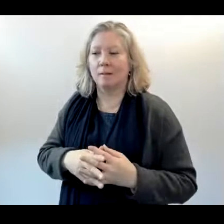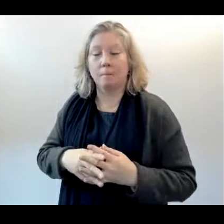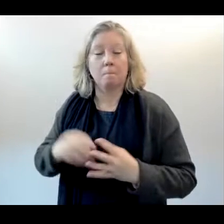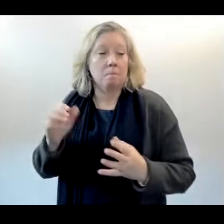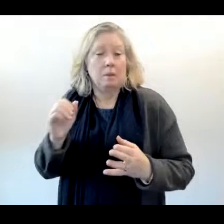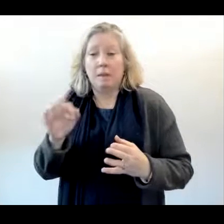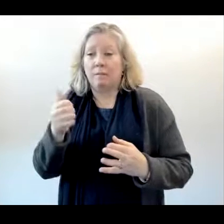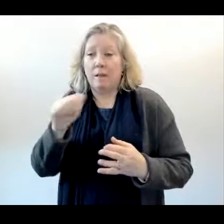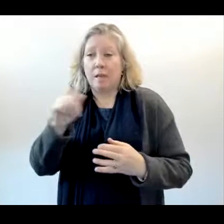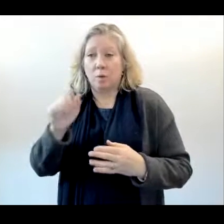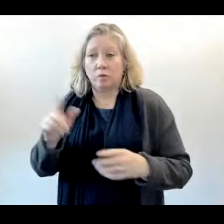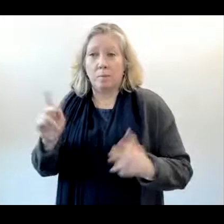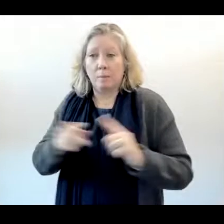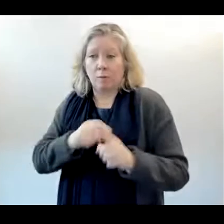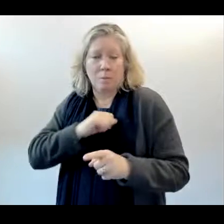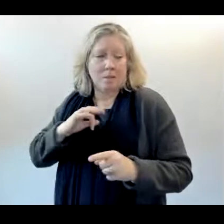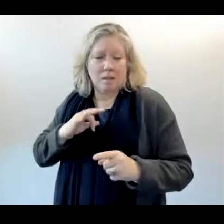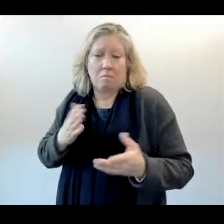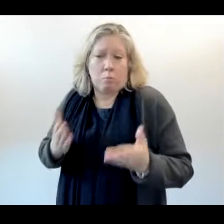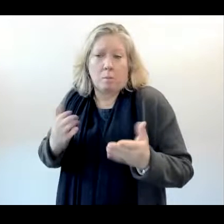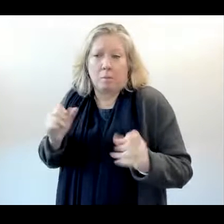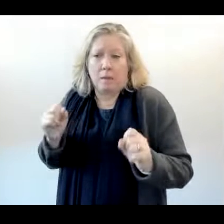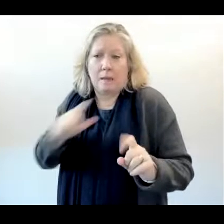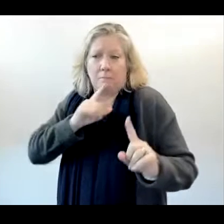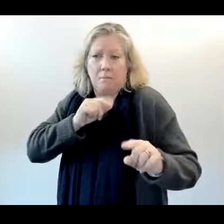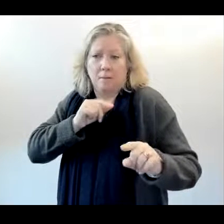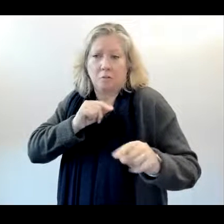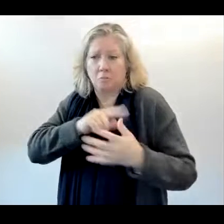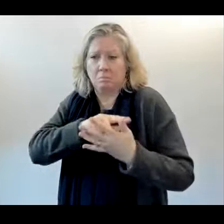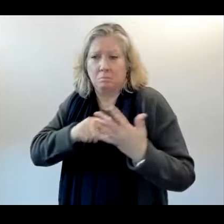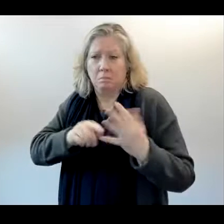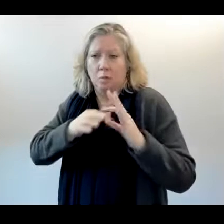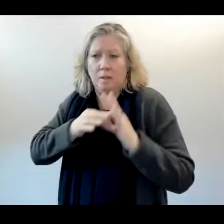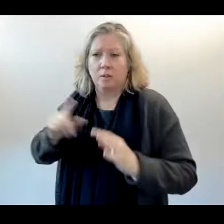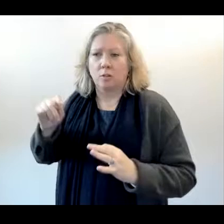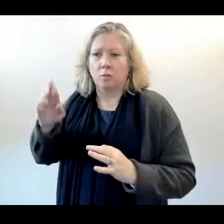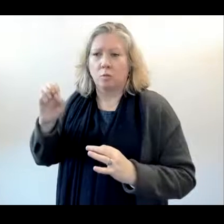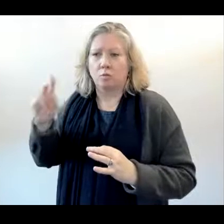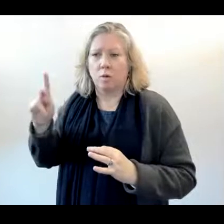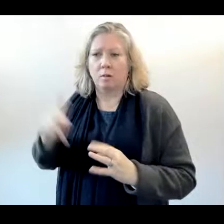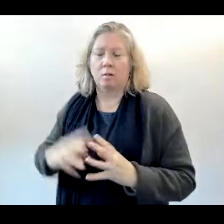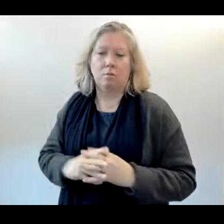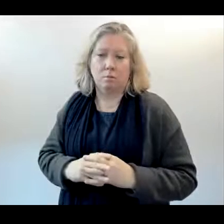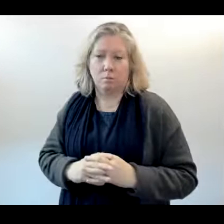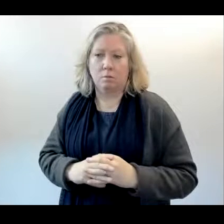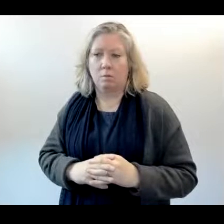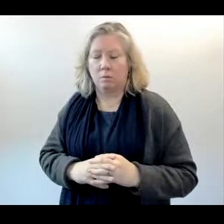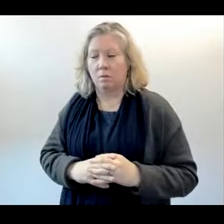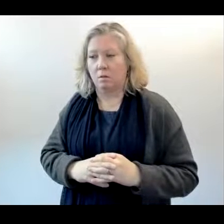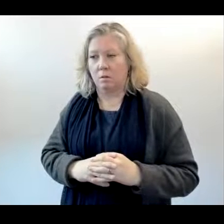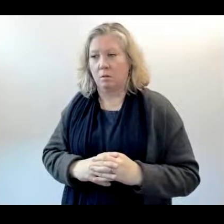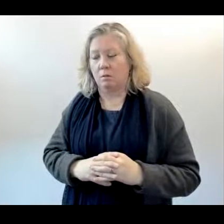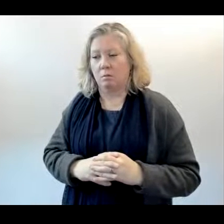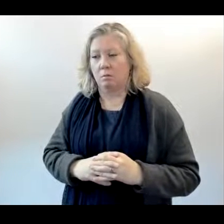people among my staff probably can answer any questions there related to track or this Choice